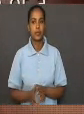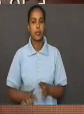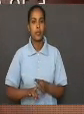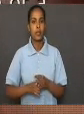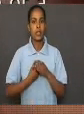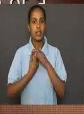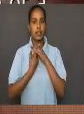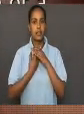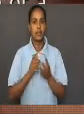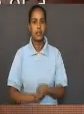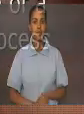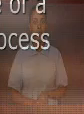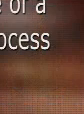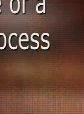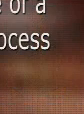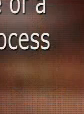Begin.